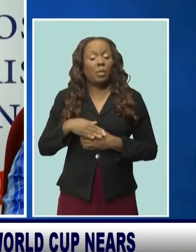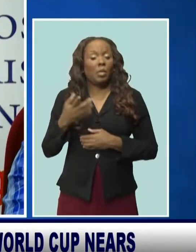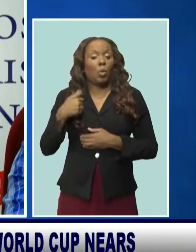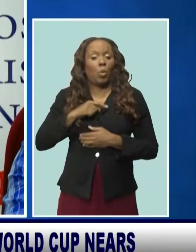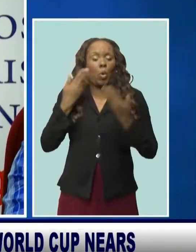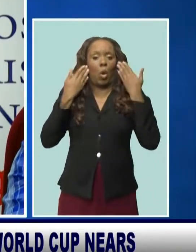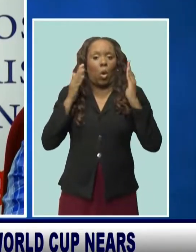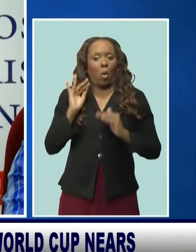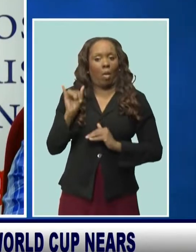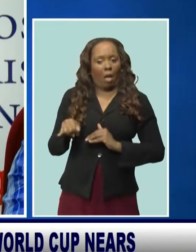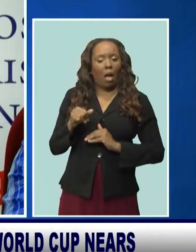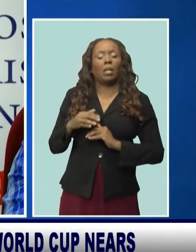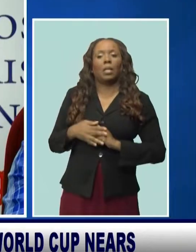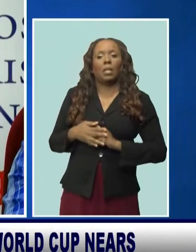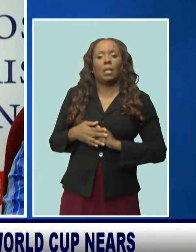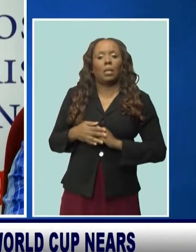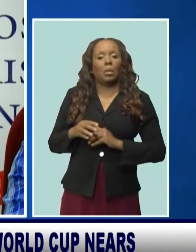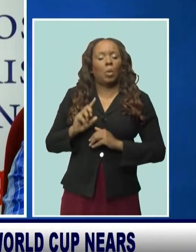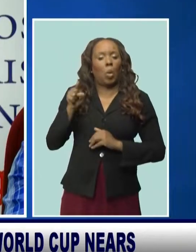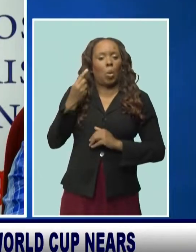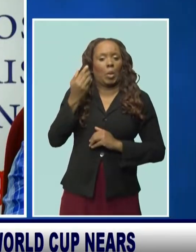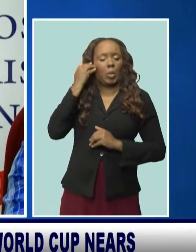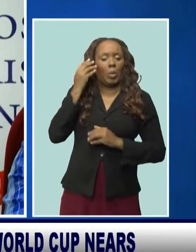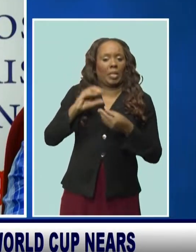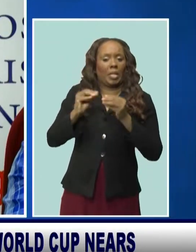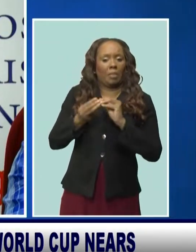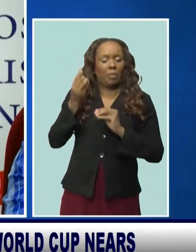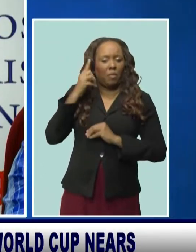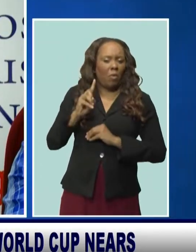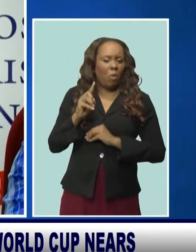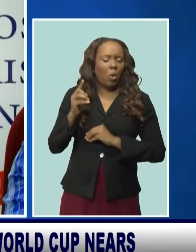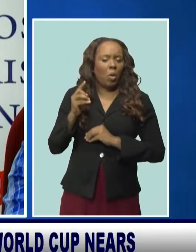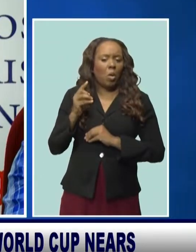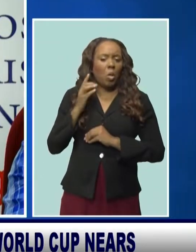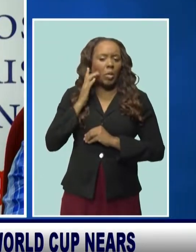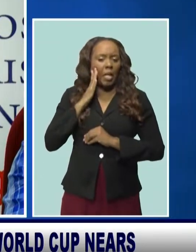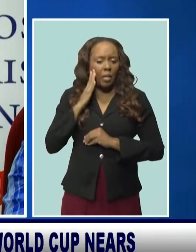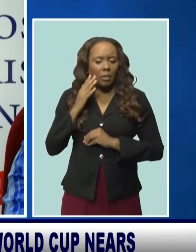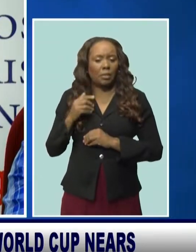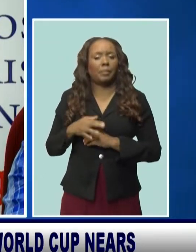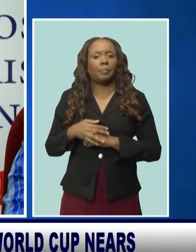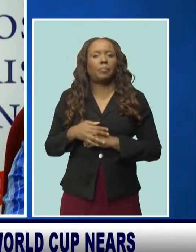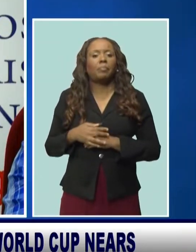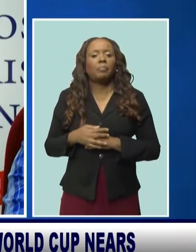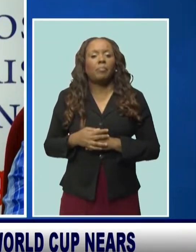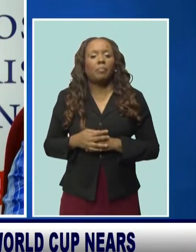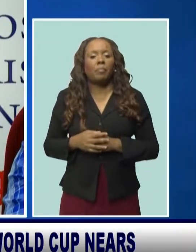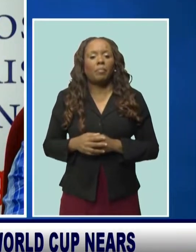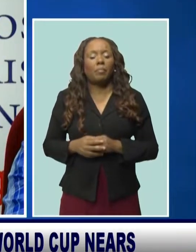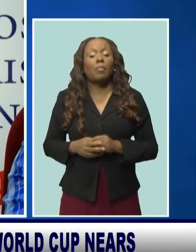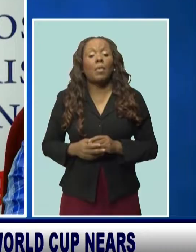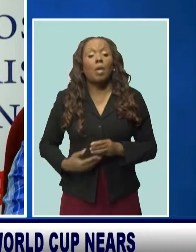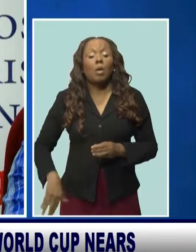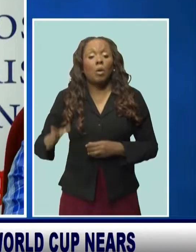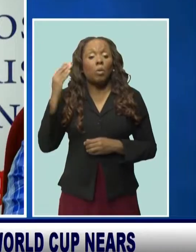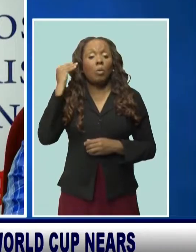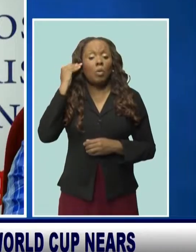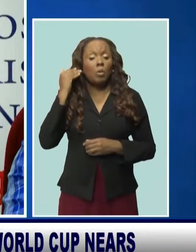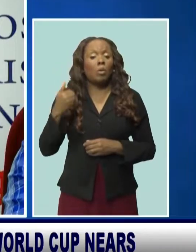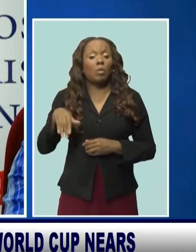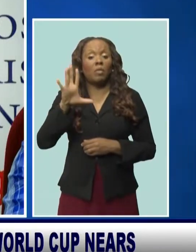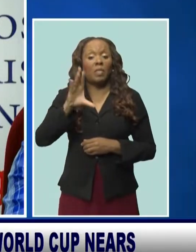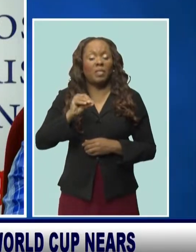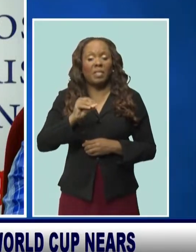reported increase in demand. Our report on villa occupancy says that June will finish between 50 to 55%, which is an